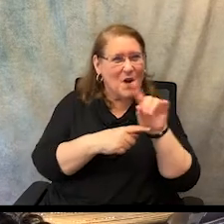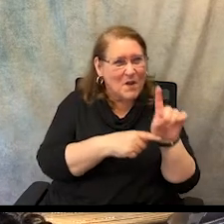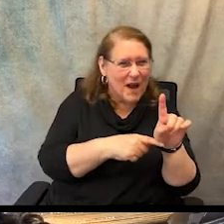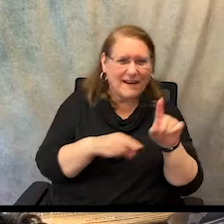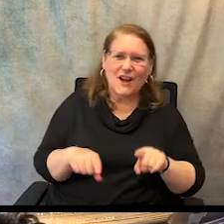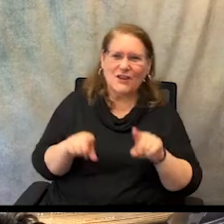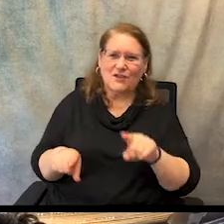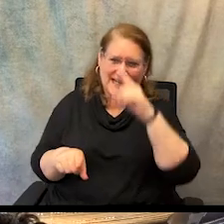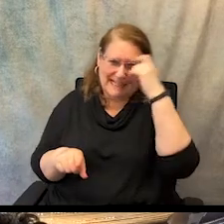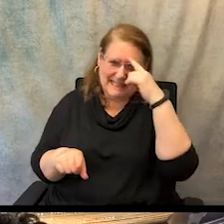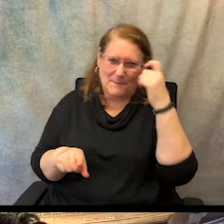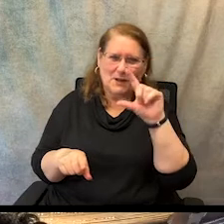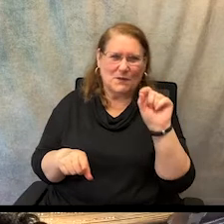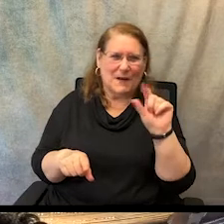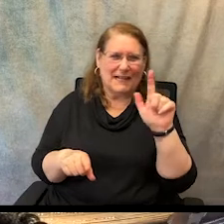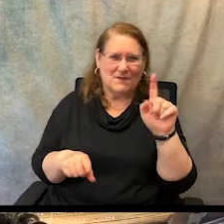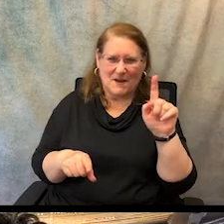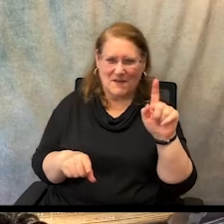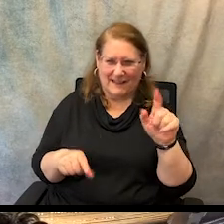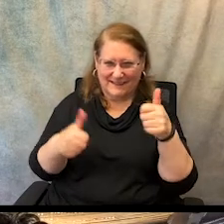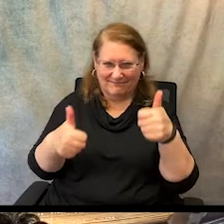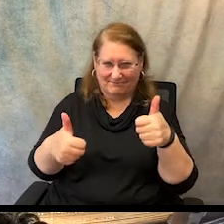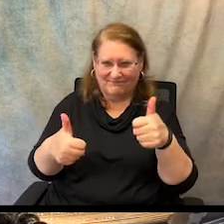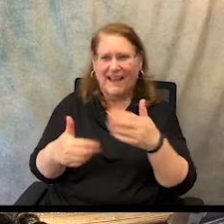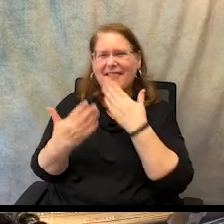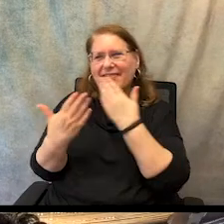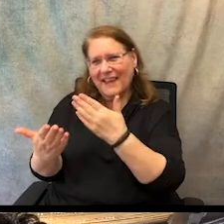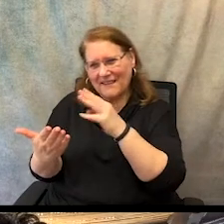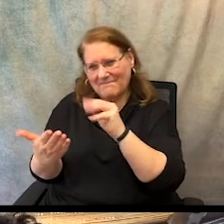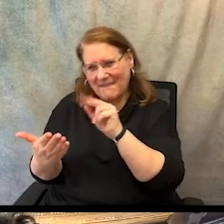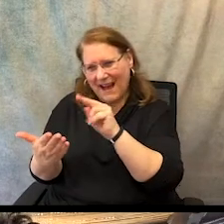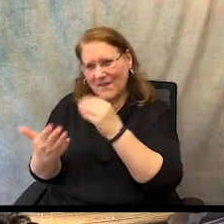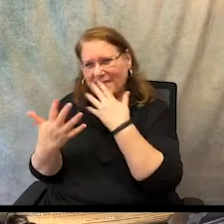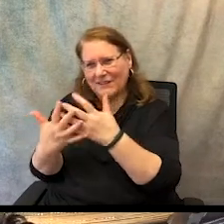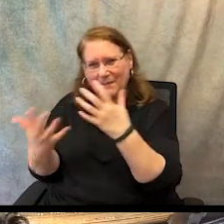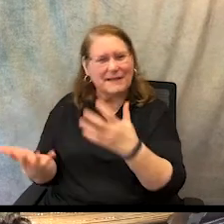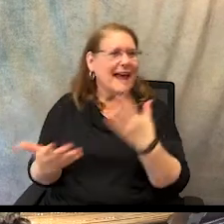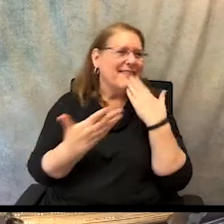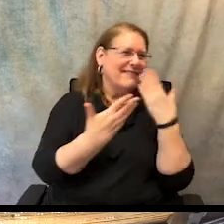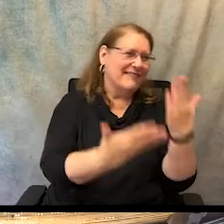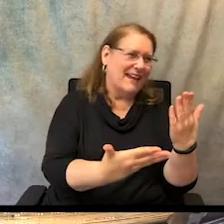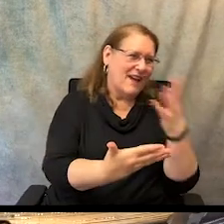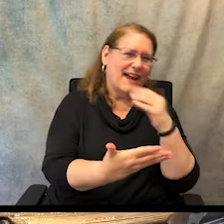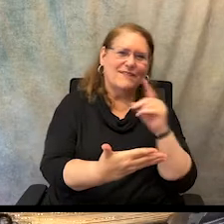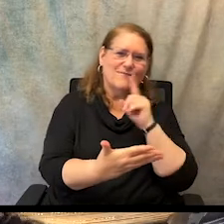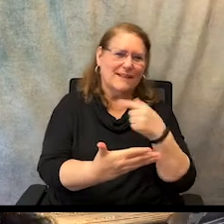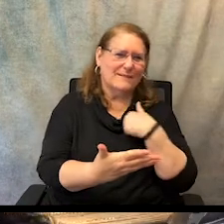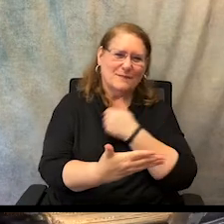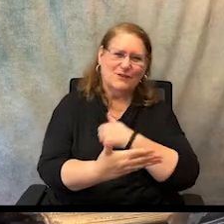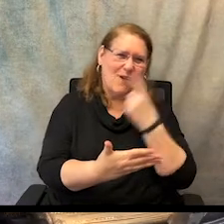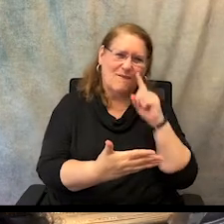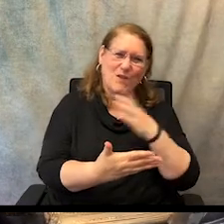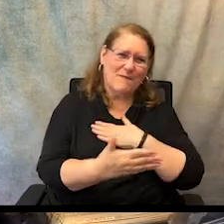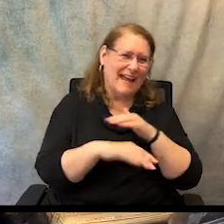41 during this summer of 2021. So thank you, Manu. Thank you so much. Thank you too. Thank you. And really,